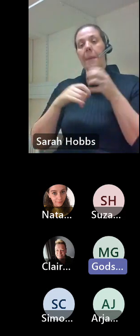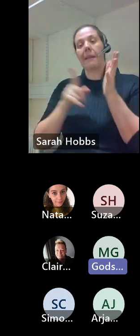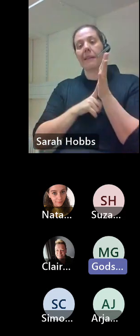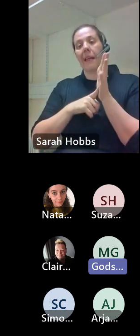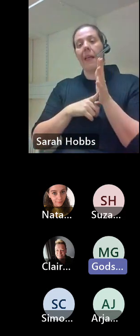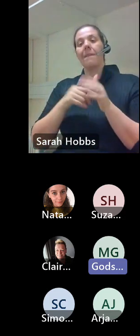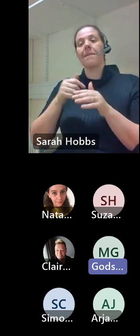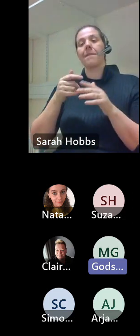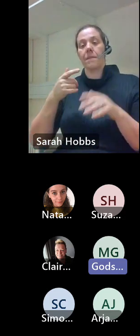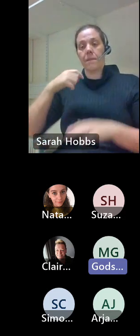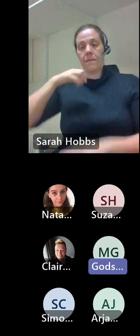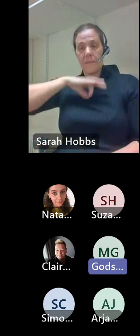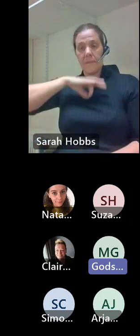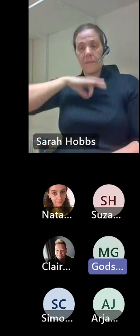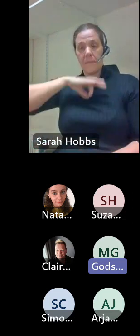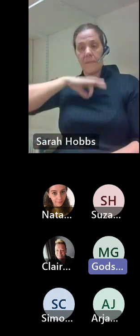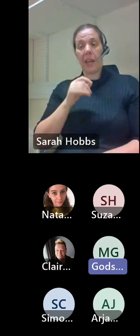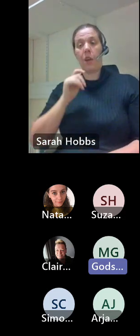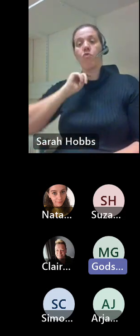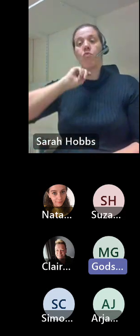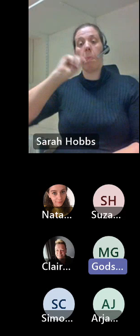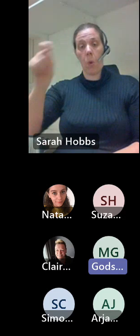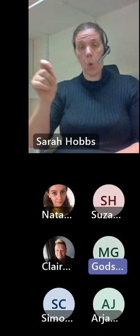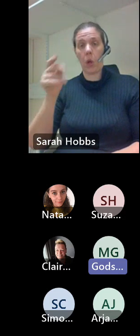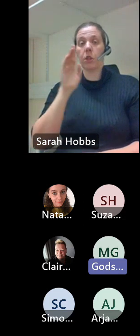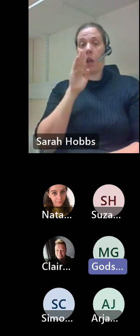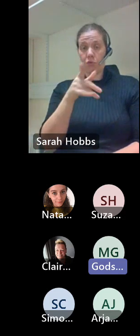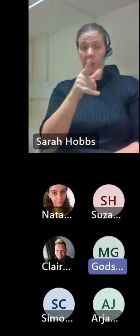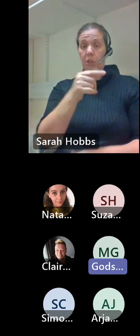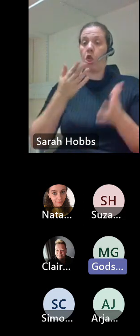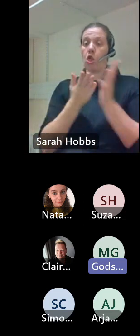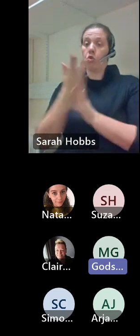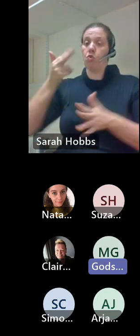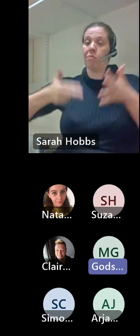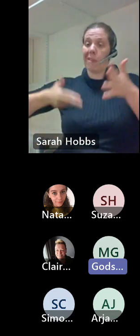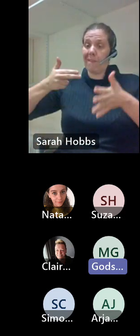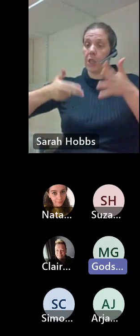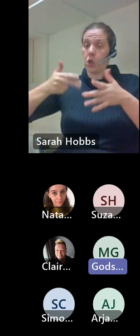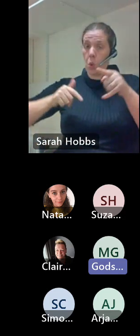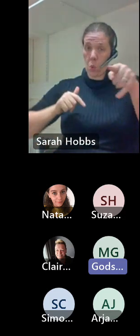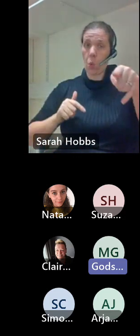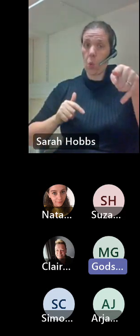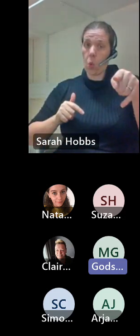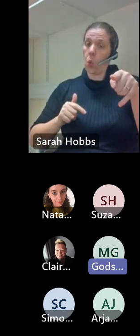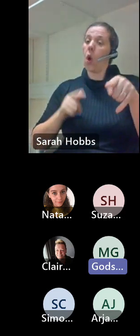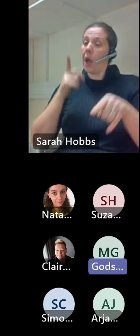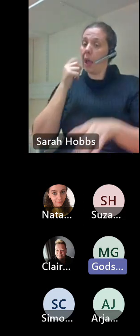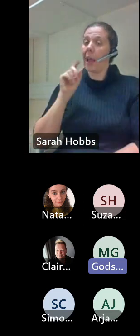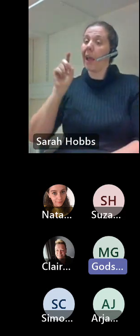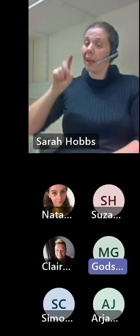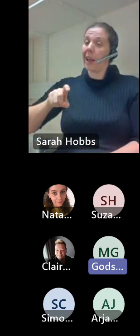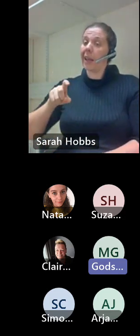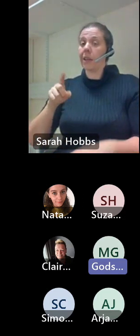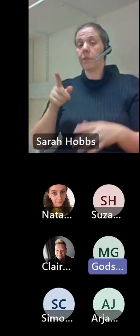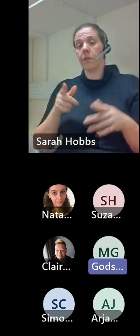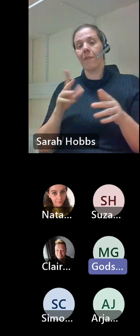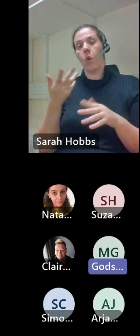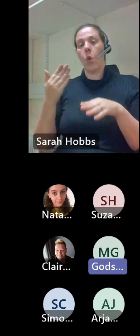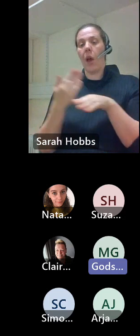to report fraud and cybercrime. And there's information there, and there's guidance through a video that you could click on in the